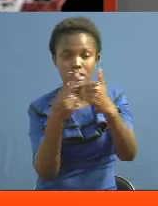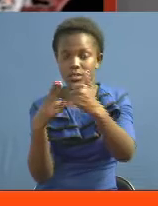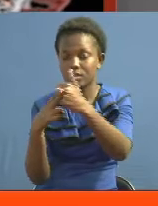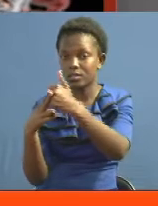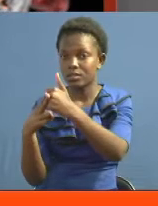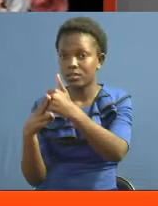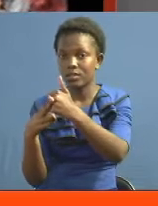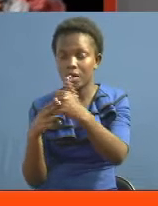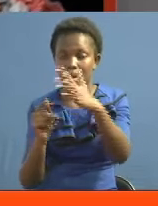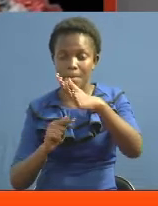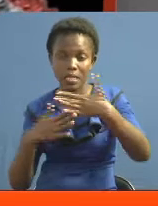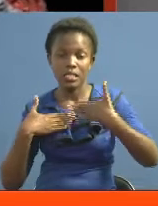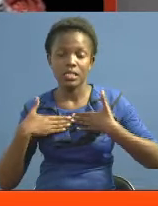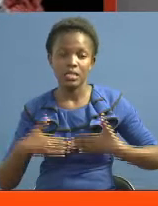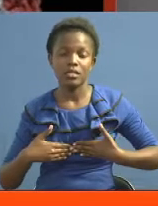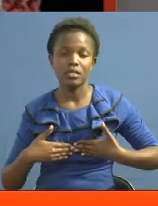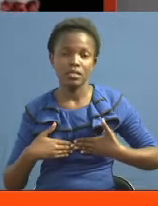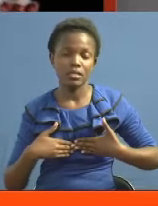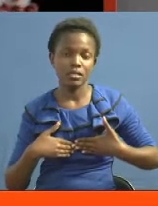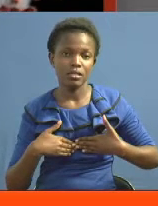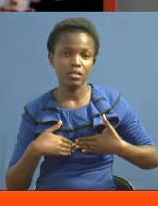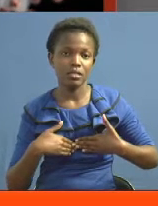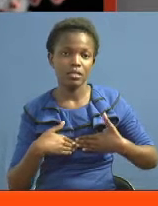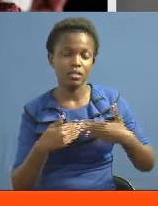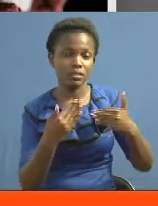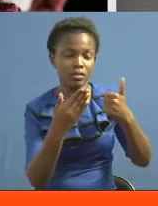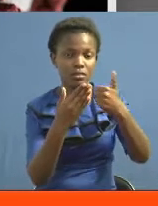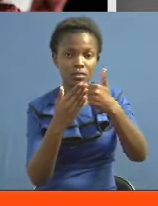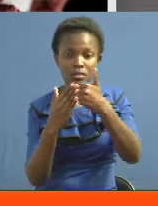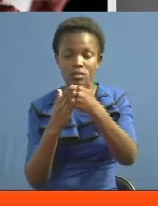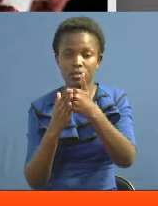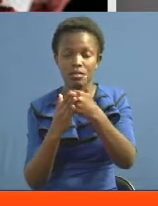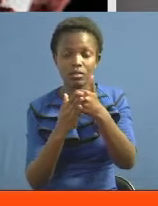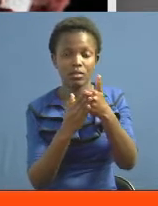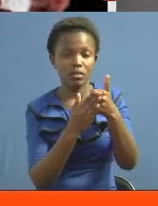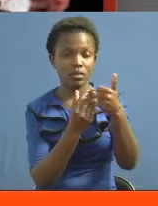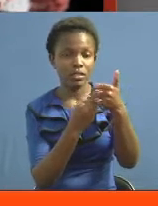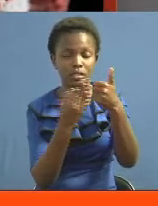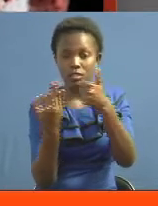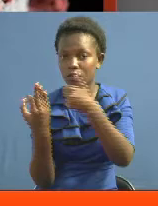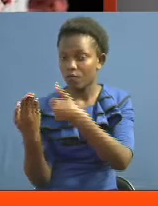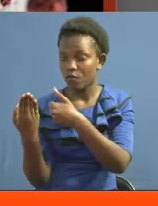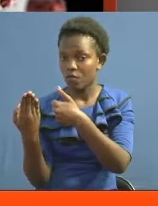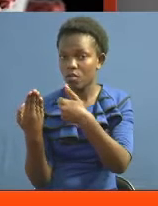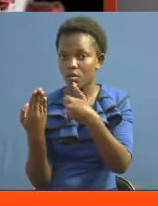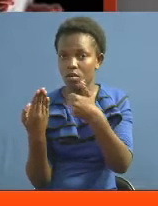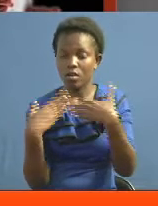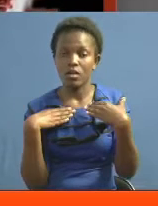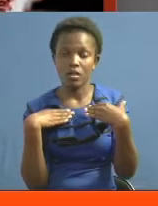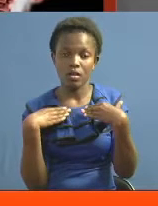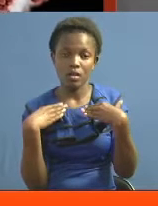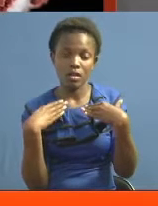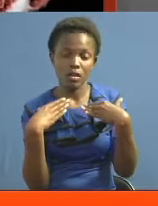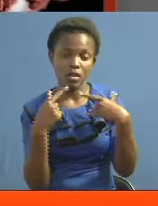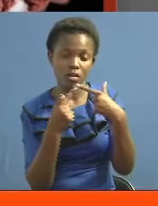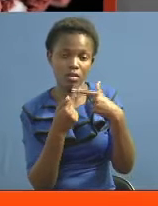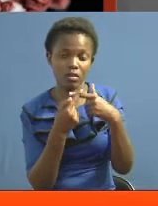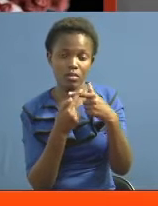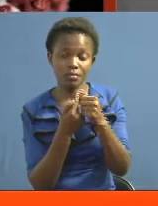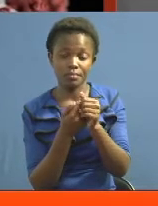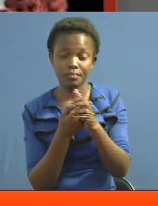2,167. The Ministry of Health has as well recorded 984 in new infections, bringing the total cases to